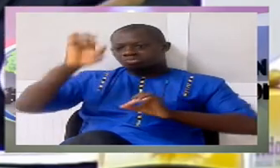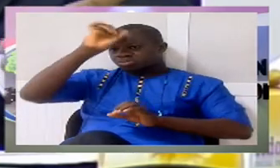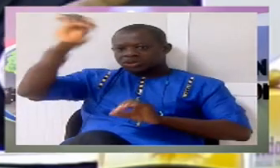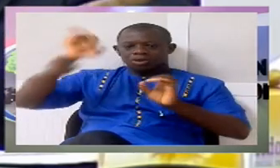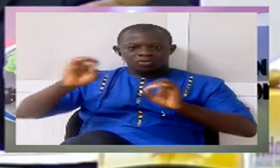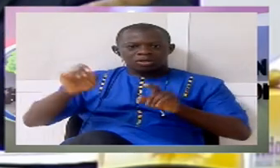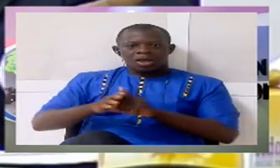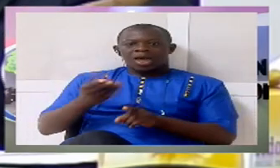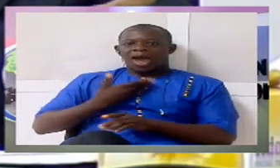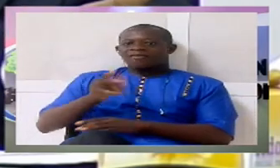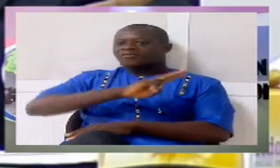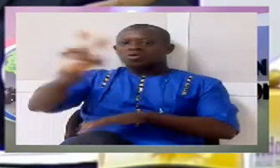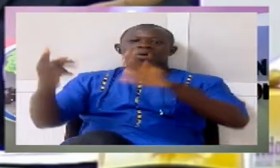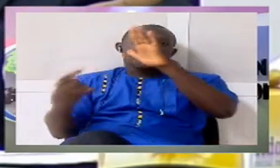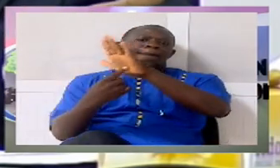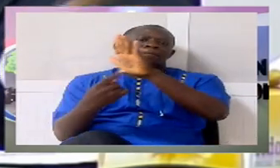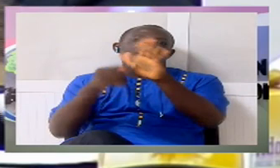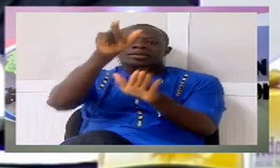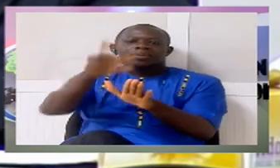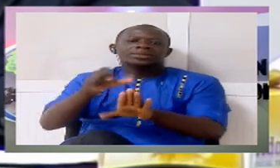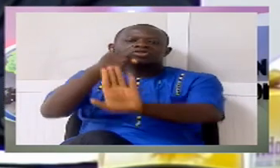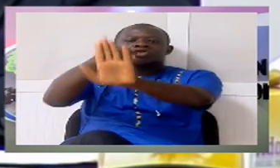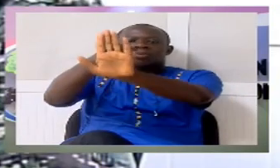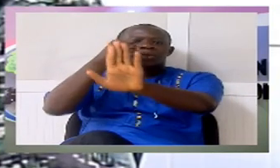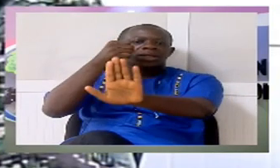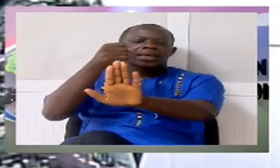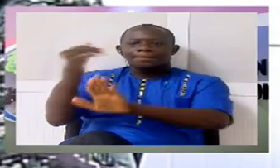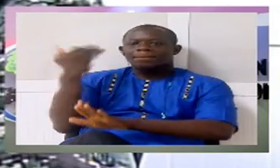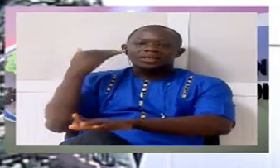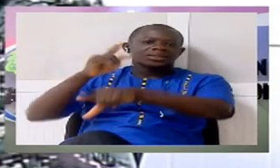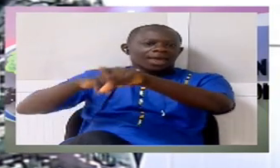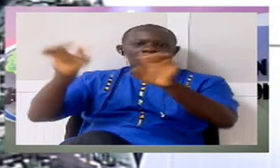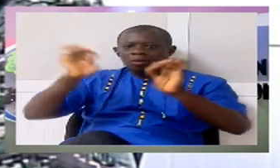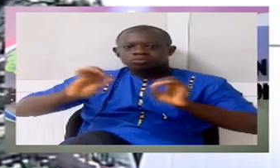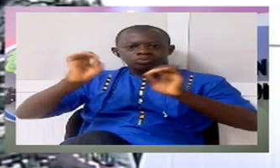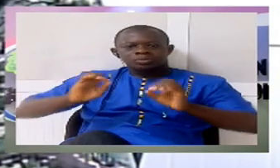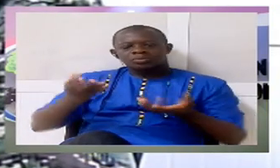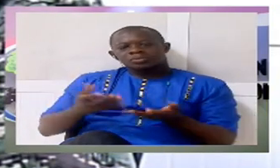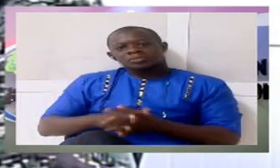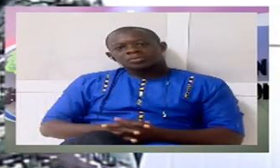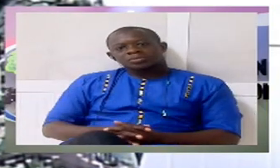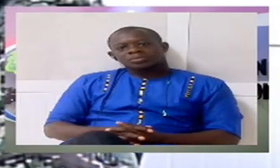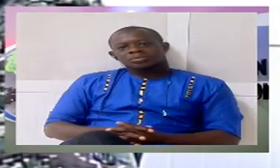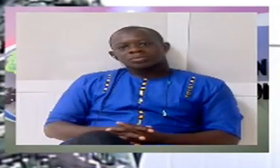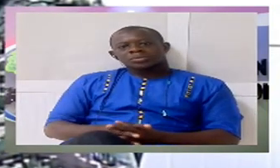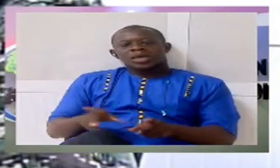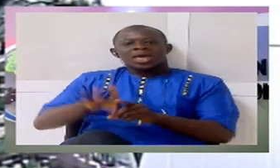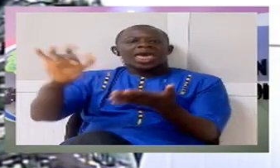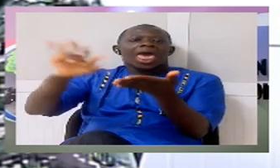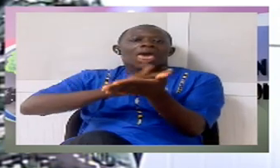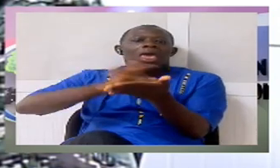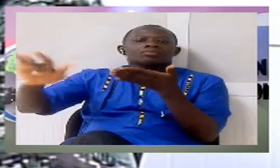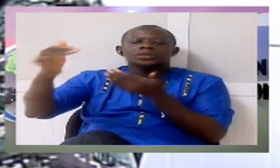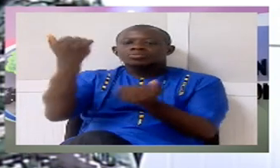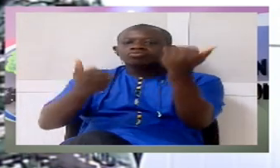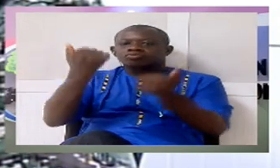vehicle. There was no principal to be protected at that time. Jamana joju sa amuton ben kilifa bo xamne yeen nga ko wara ar. Empty moto la. It was an